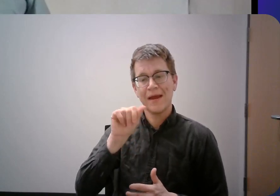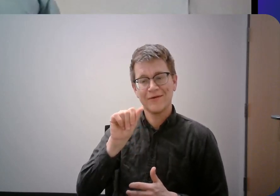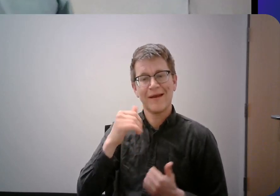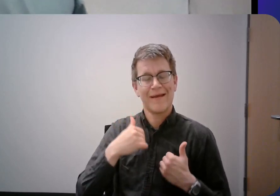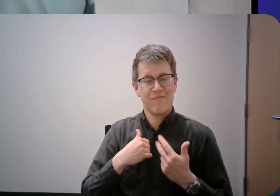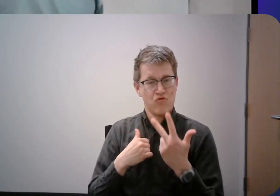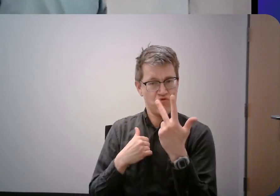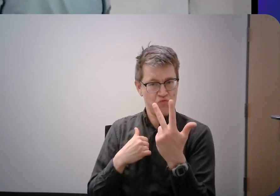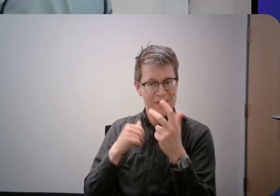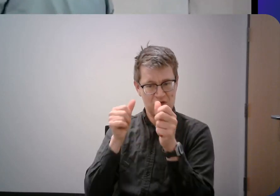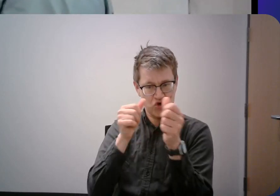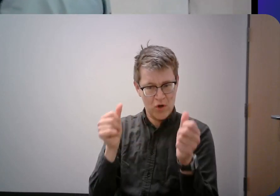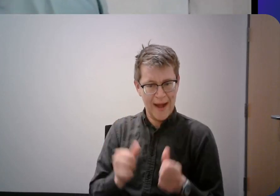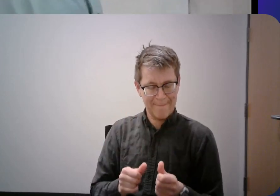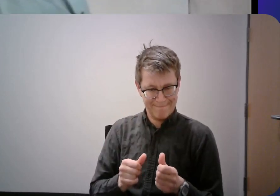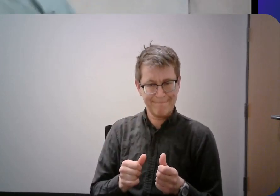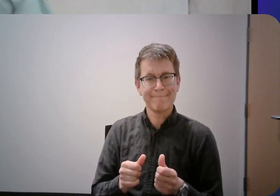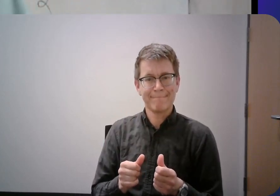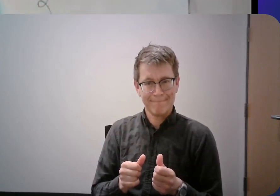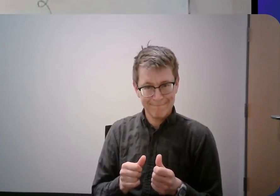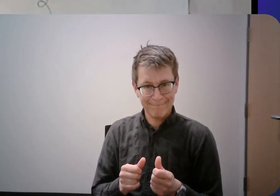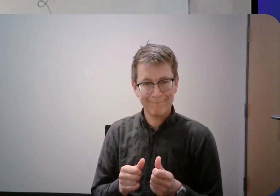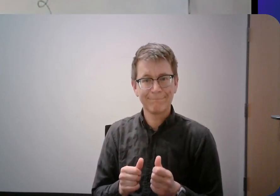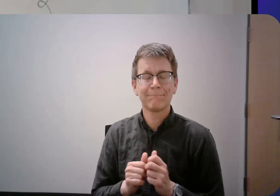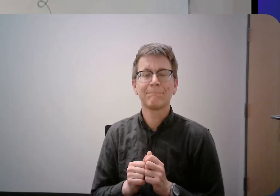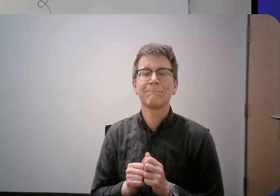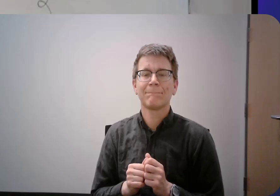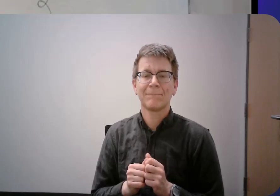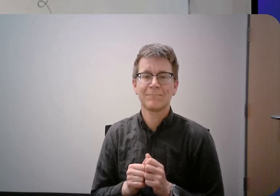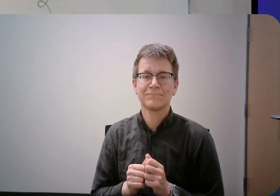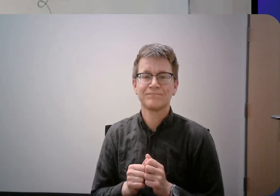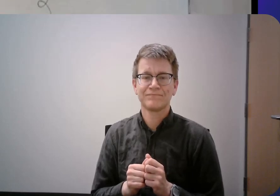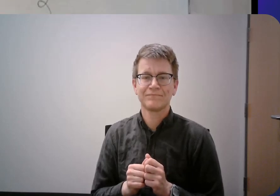rods, spirals. Very good.